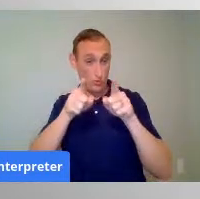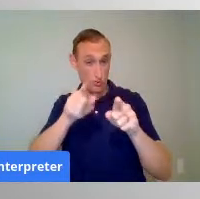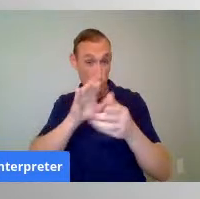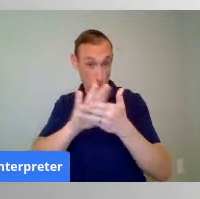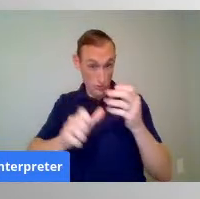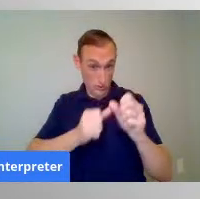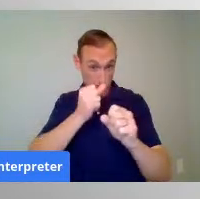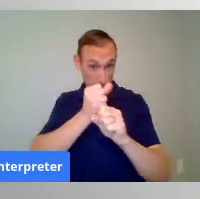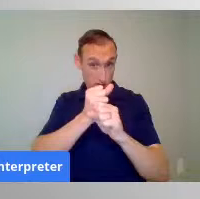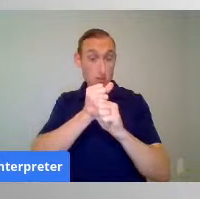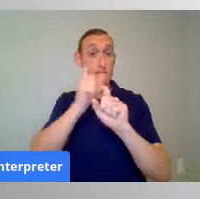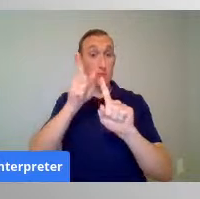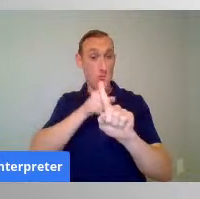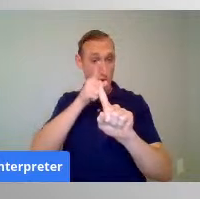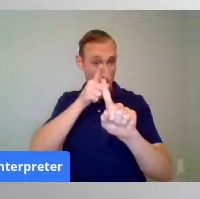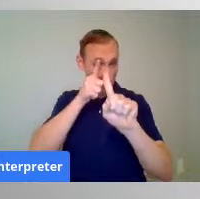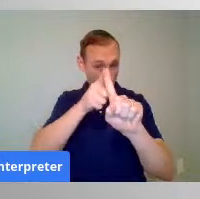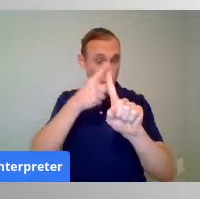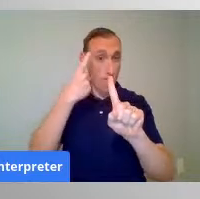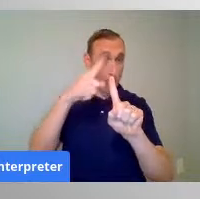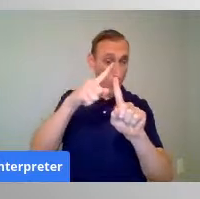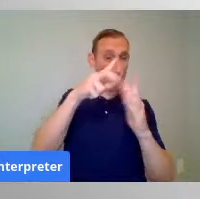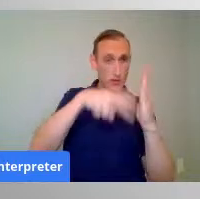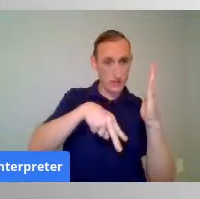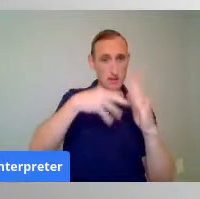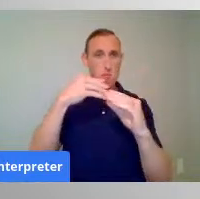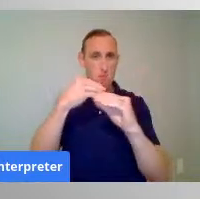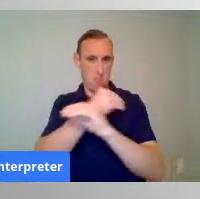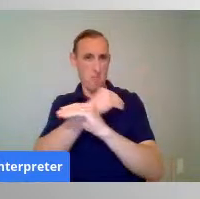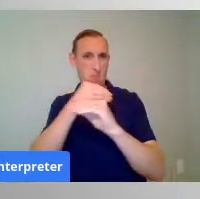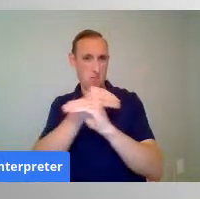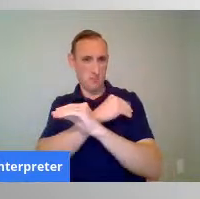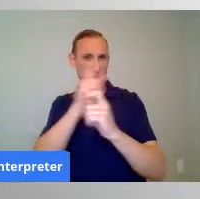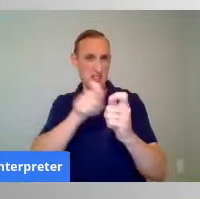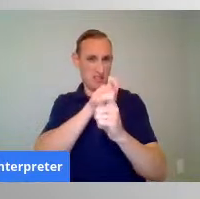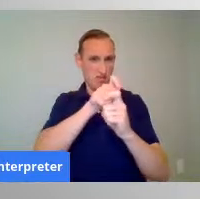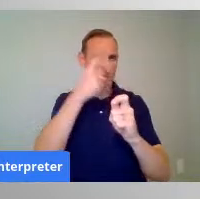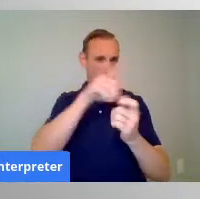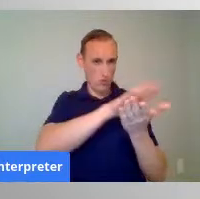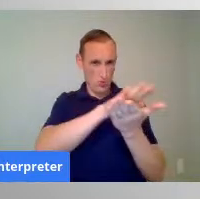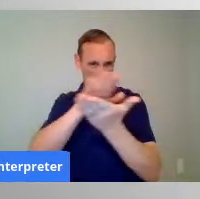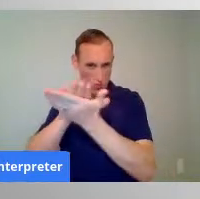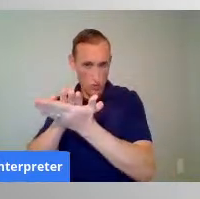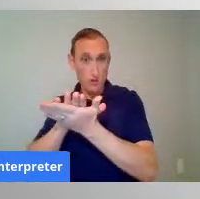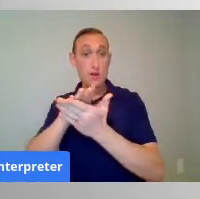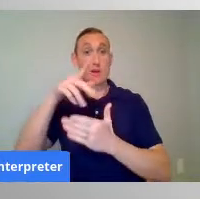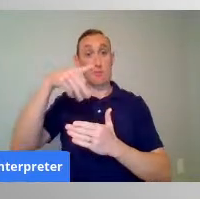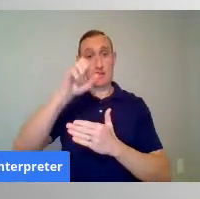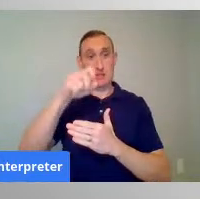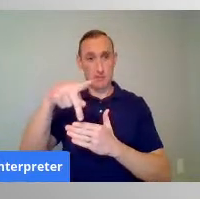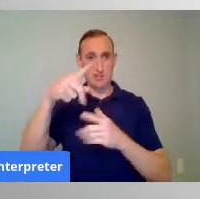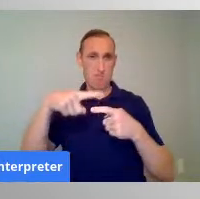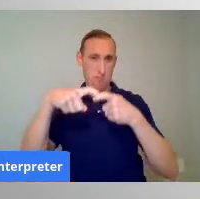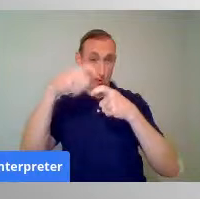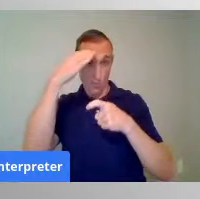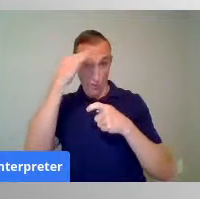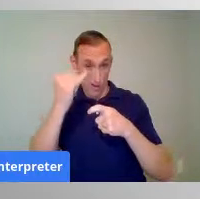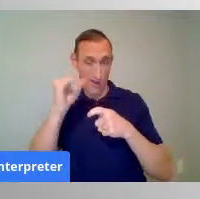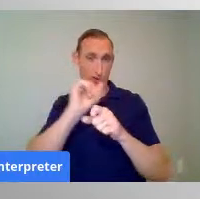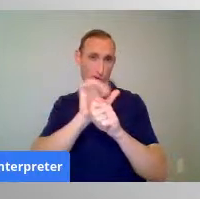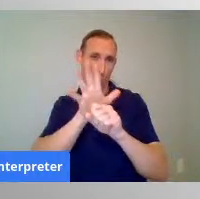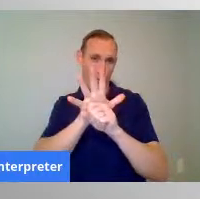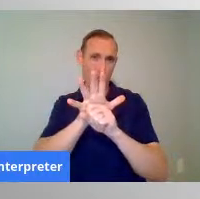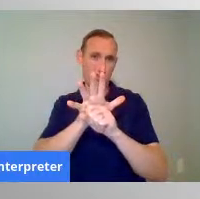targeted instruction in reading and math, which was site specific, and PSP did pause because of COVID-19 and distance safety